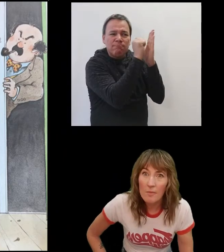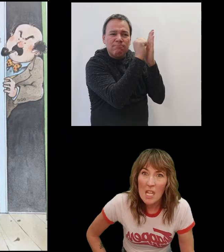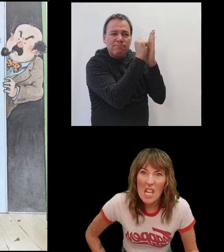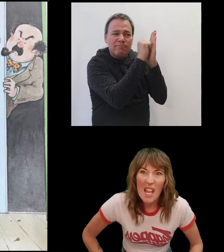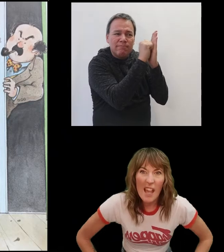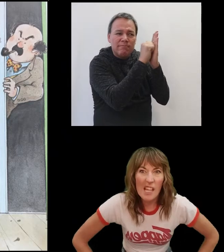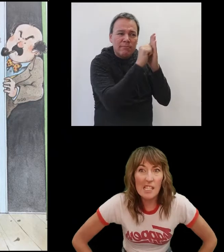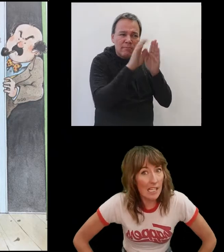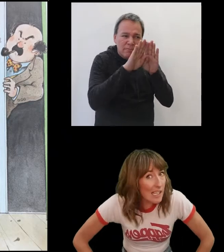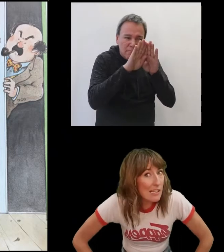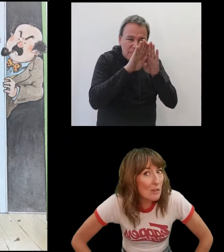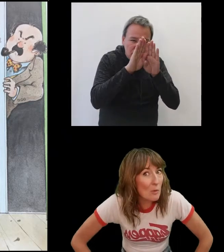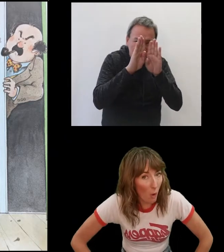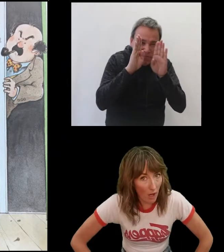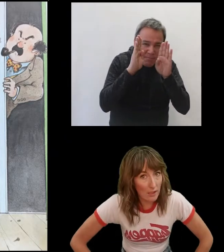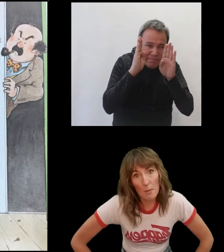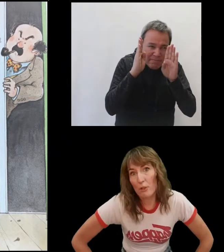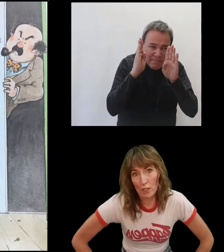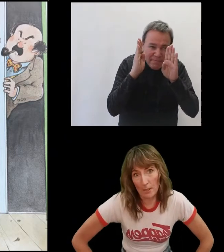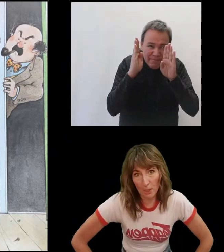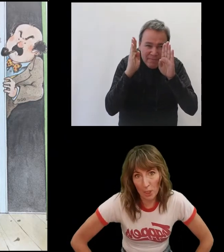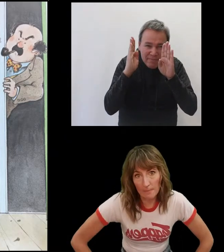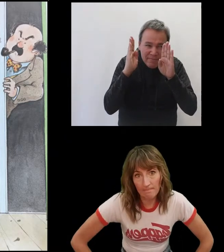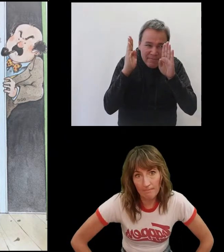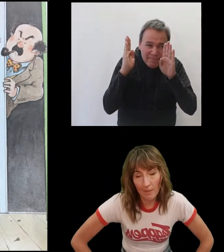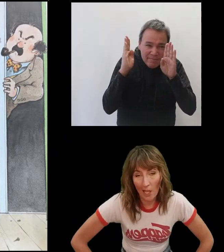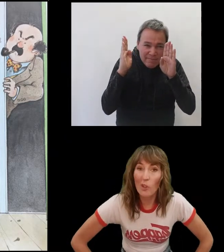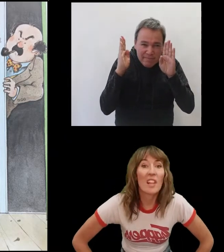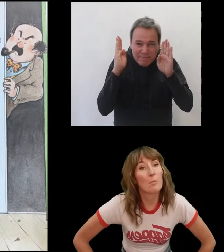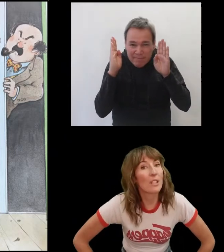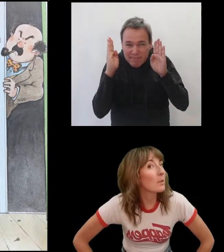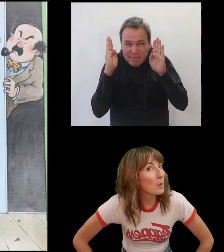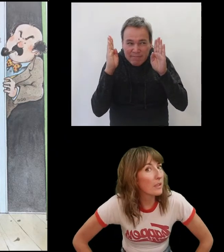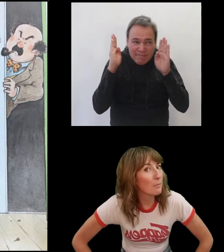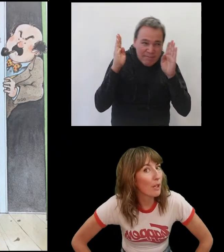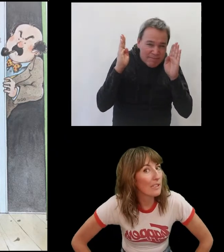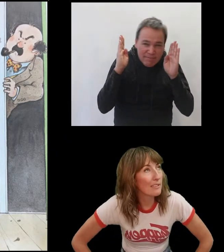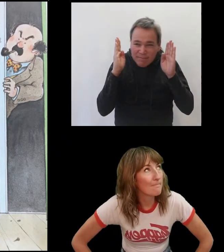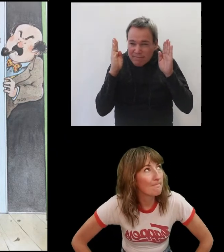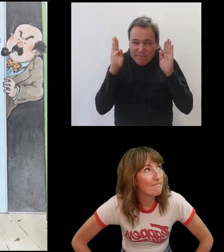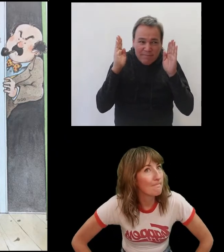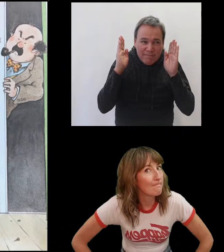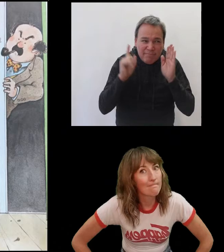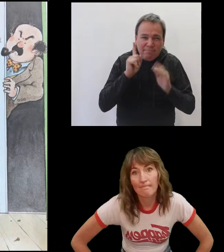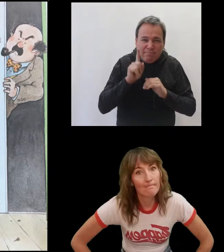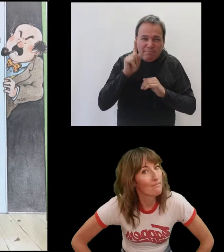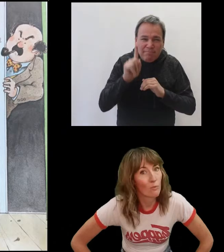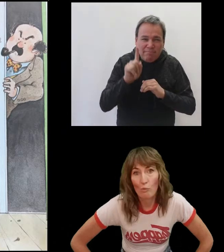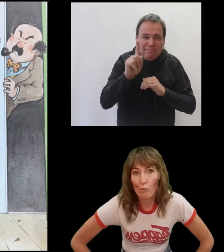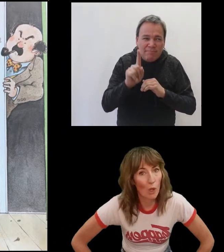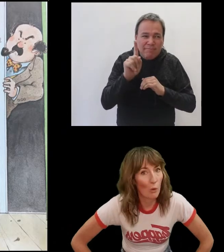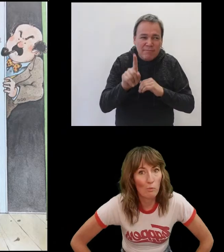Creak! And in walked the principal. Do you think the principal was impressed?